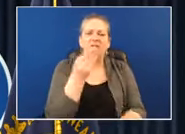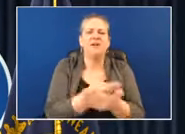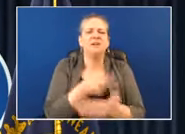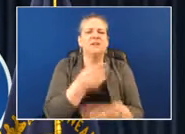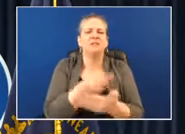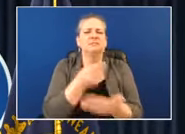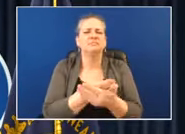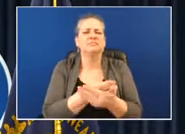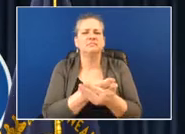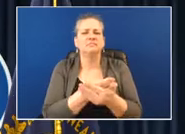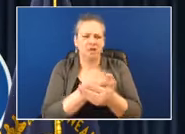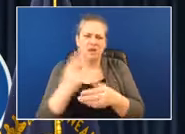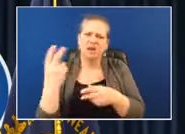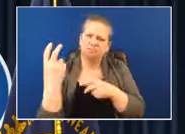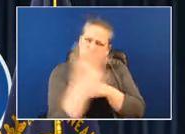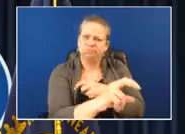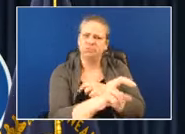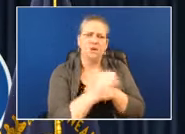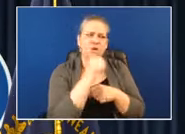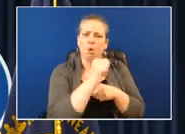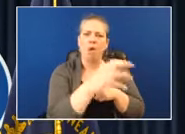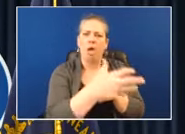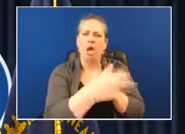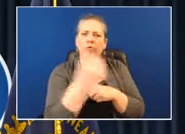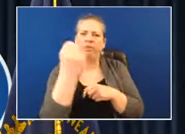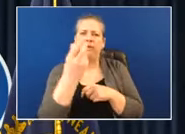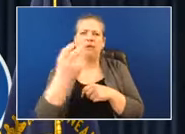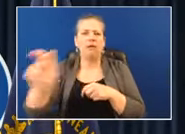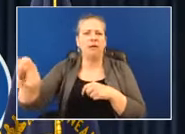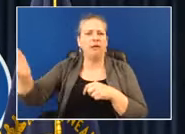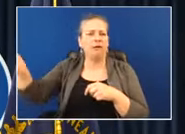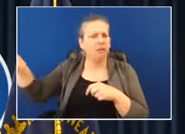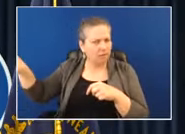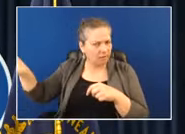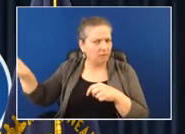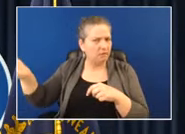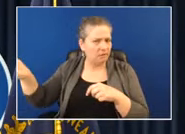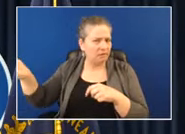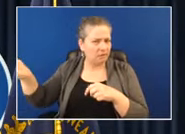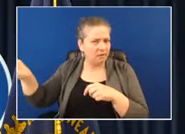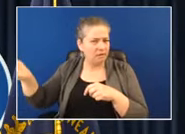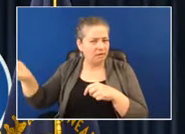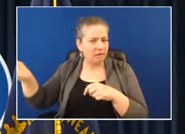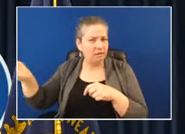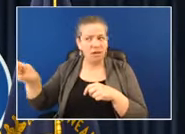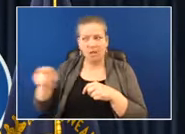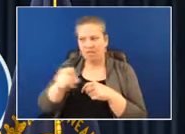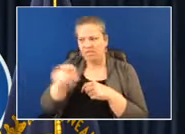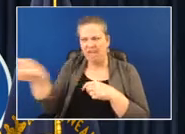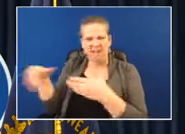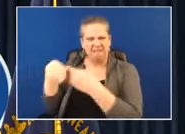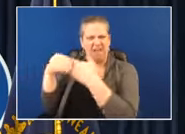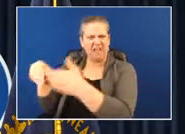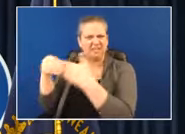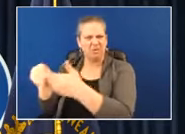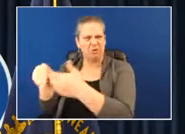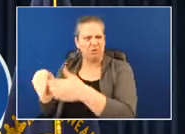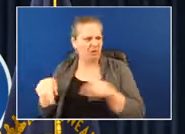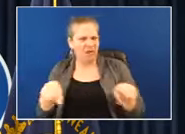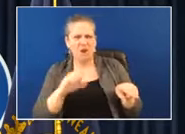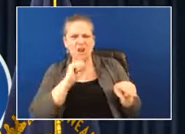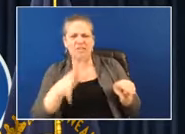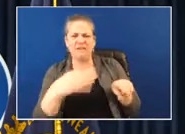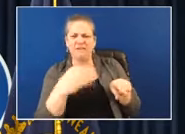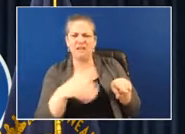money away to folks that you give more flexibility to than the group you're asking to do a better